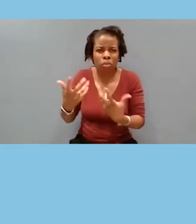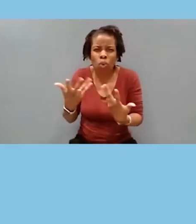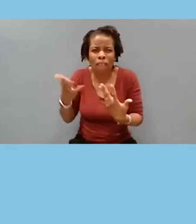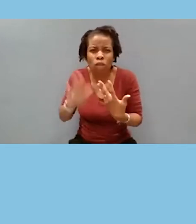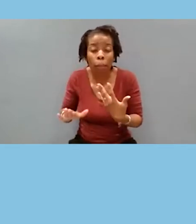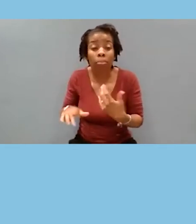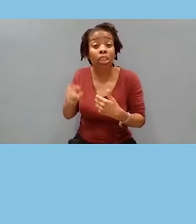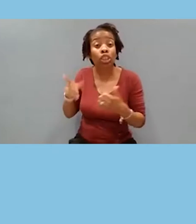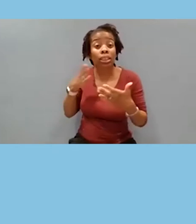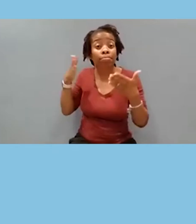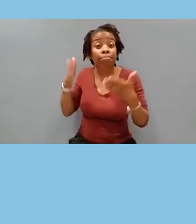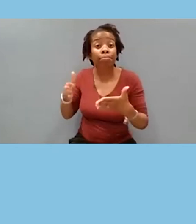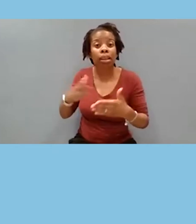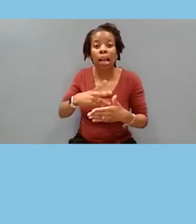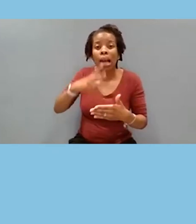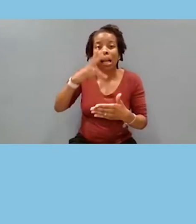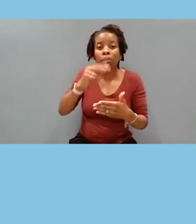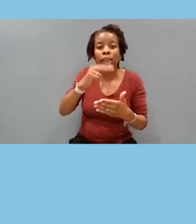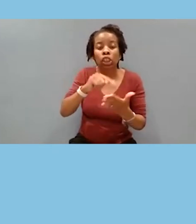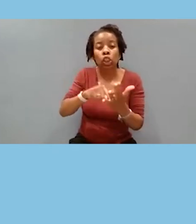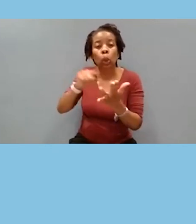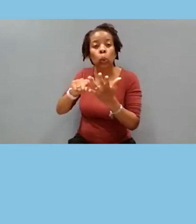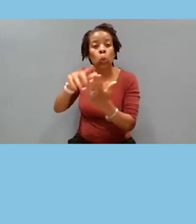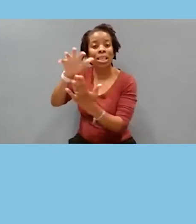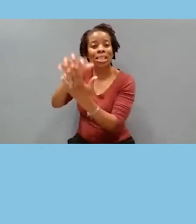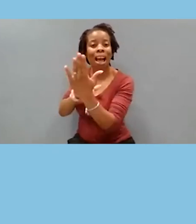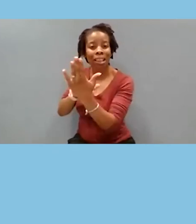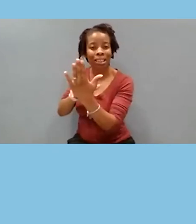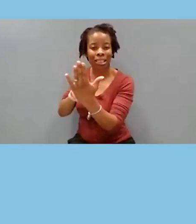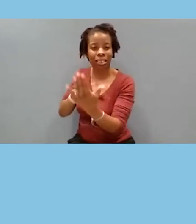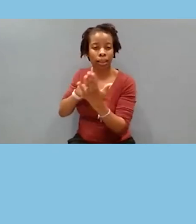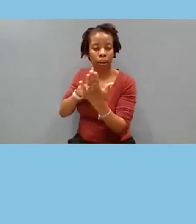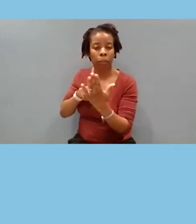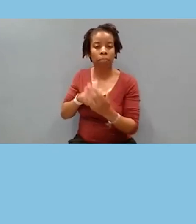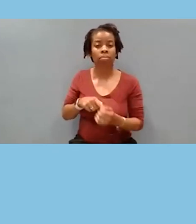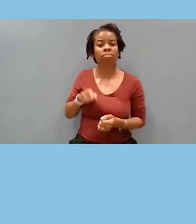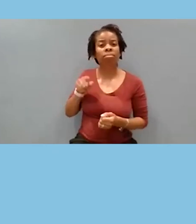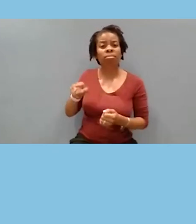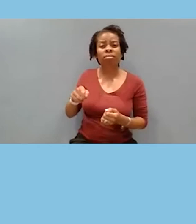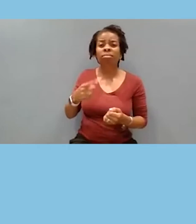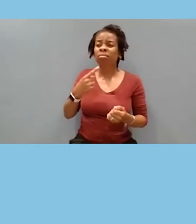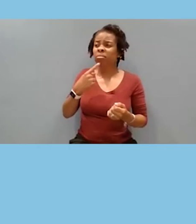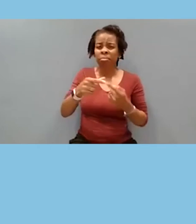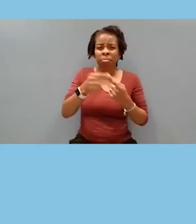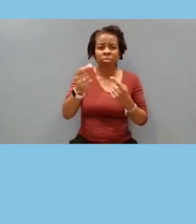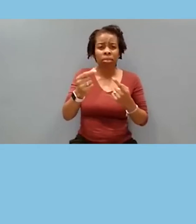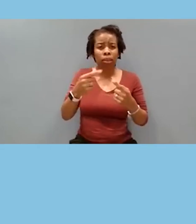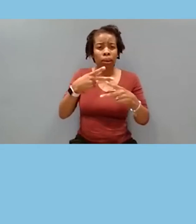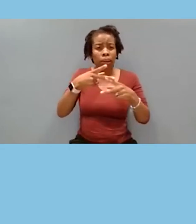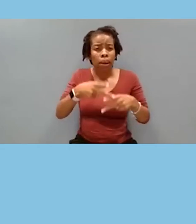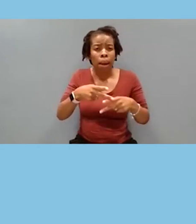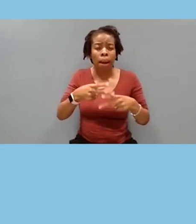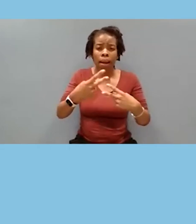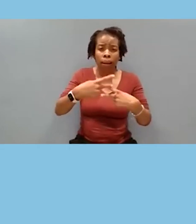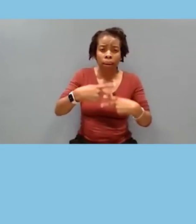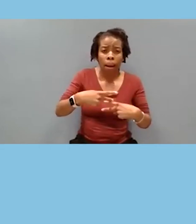text translations as social texts. Louise highlights the entanglement of care, subject-specific transcoding